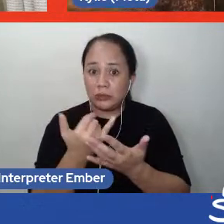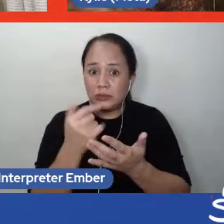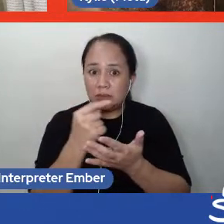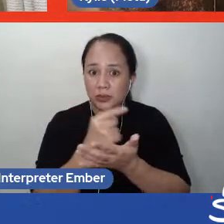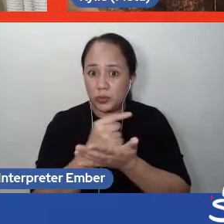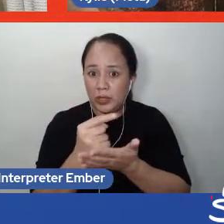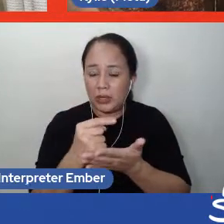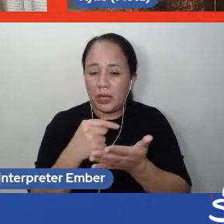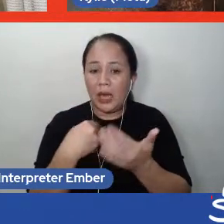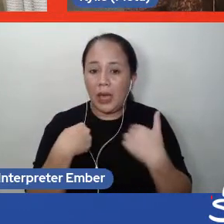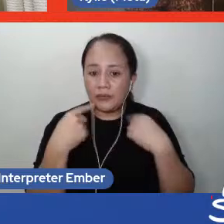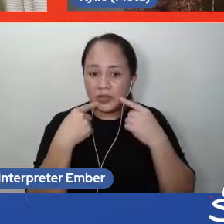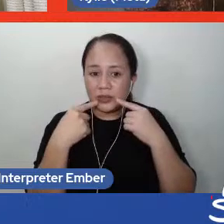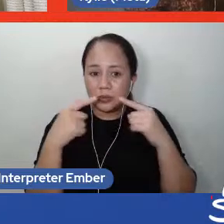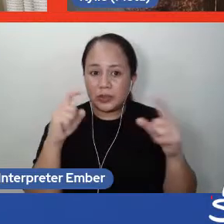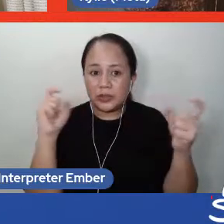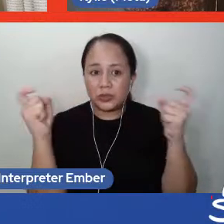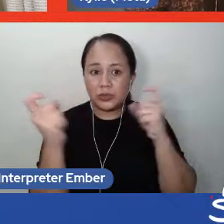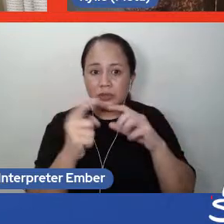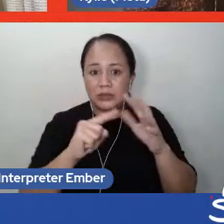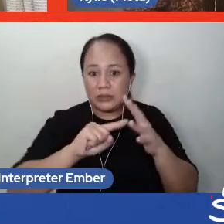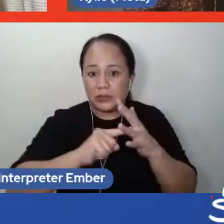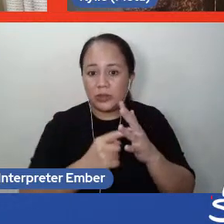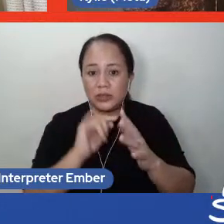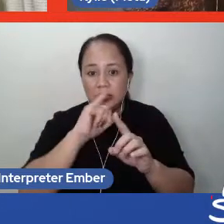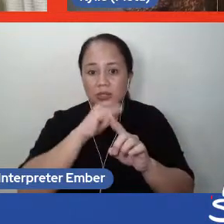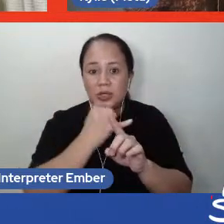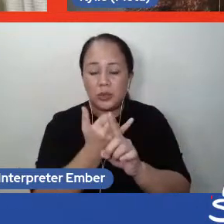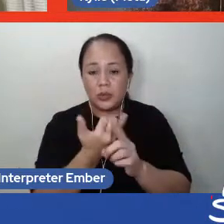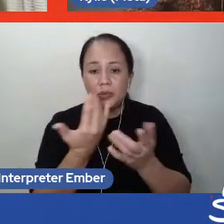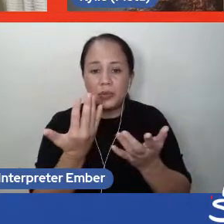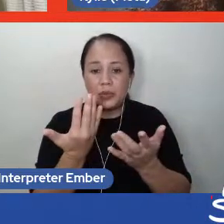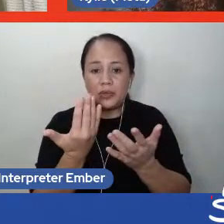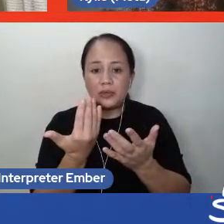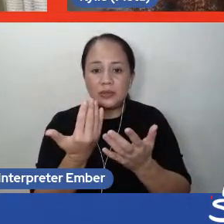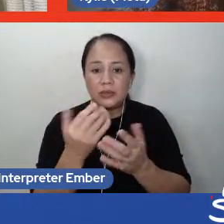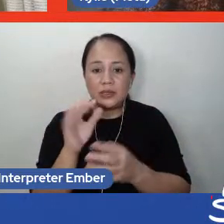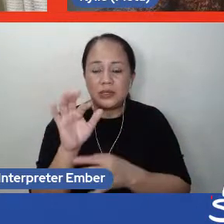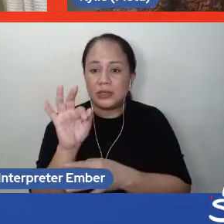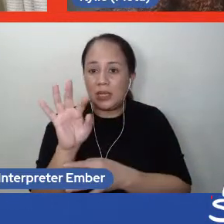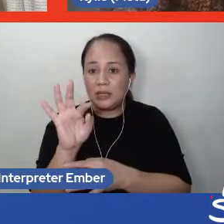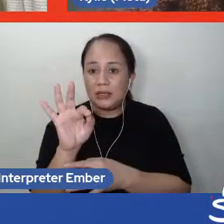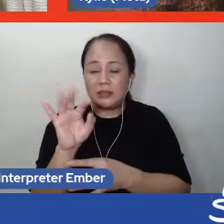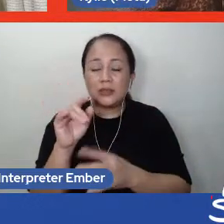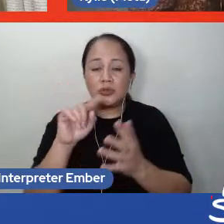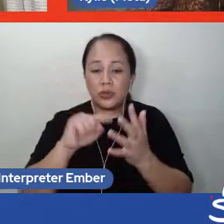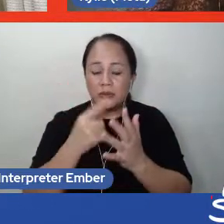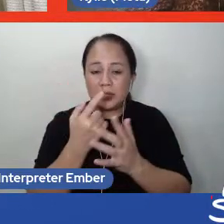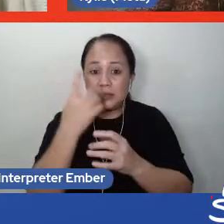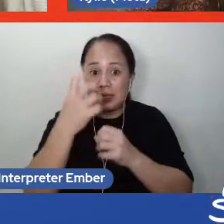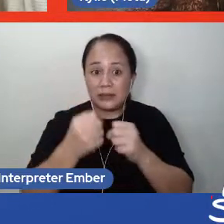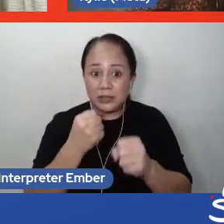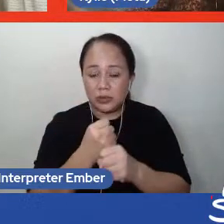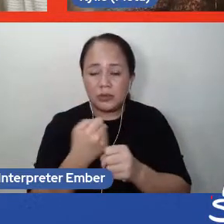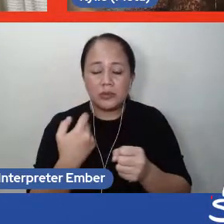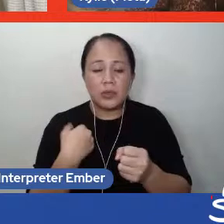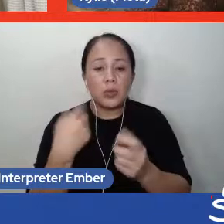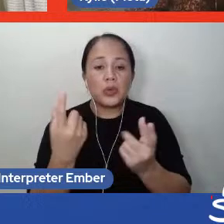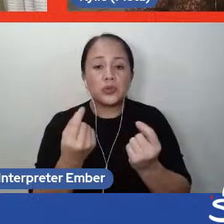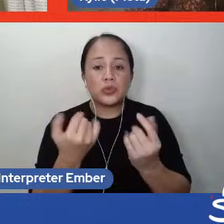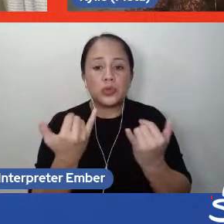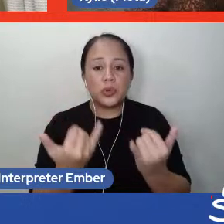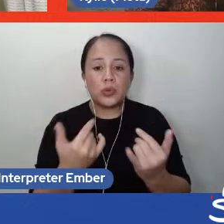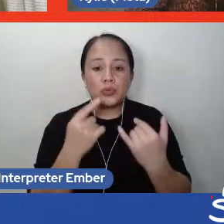the announcement, and the changes will start in January, so the 19th of January next year. But what we're going to do is we're going to